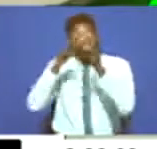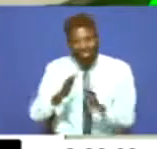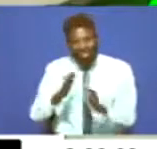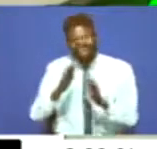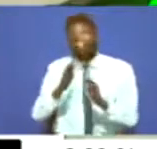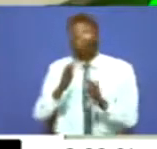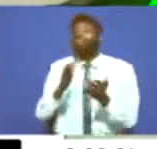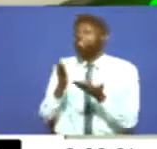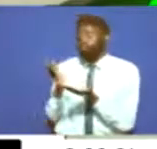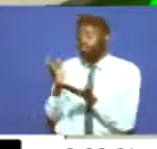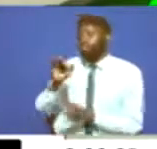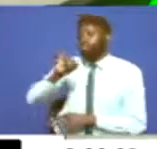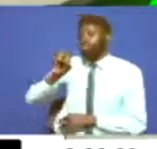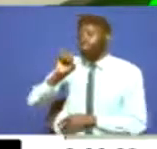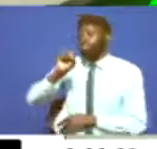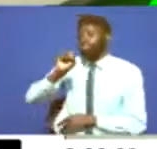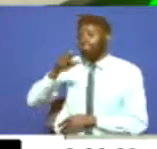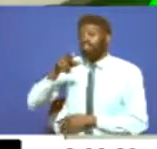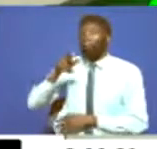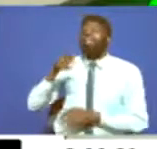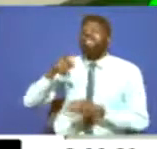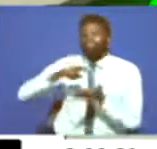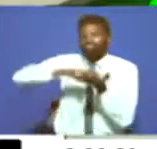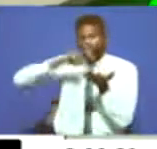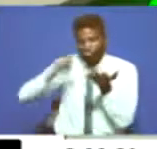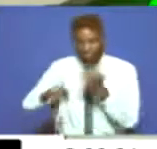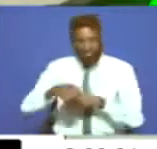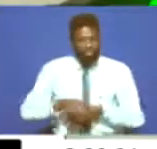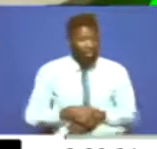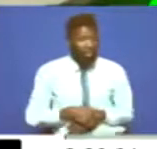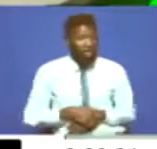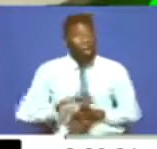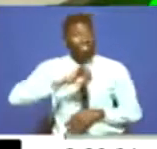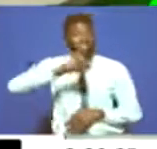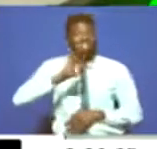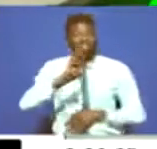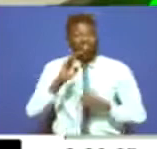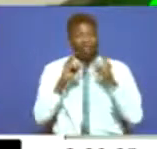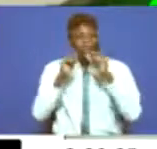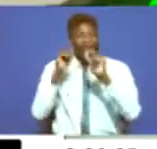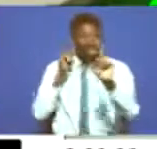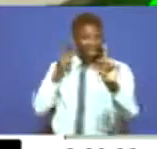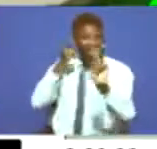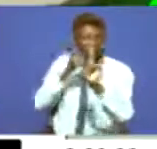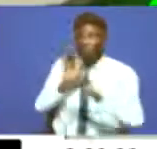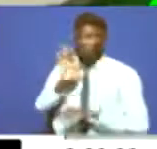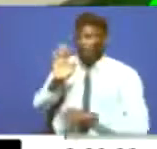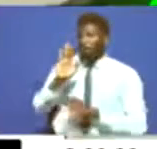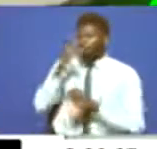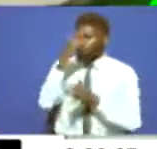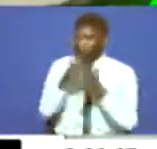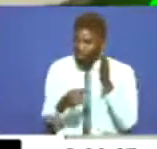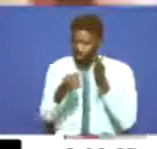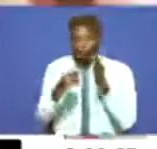his acceptance speech, Speaker Muturi said his main agenda, if elected president, will be to slay the ghost of